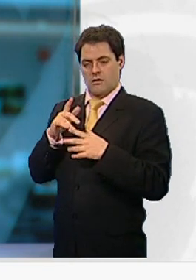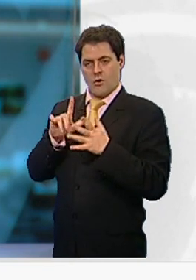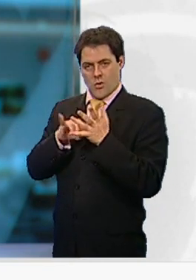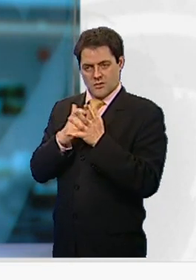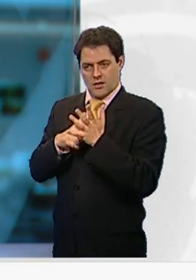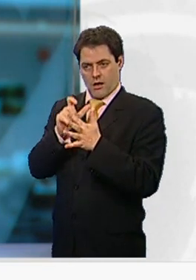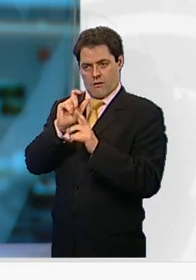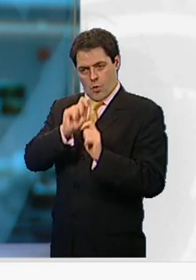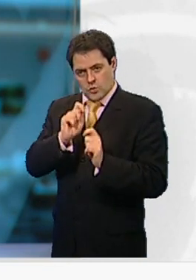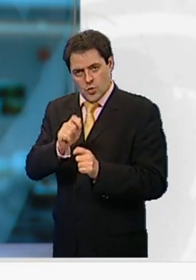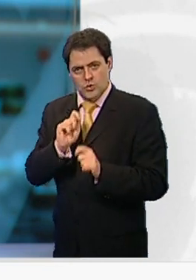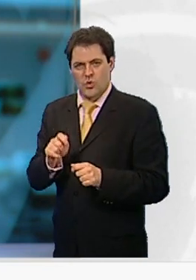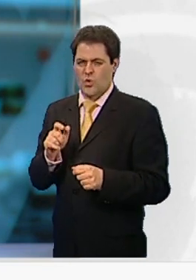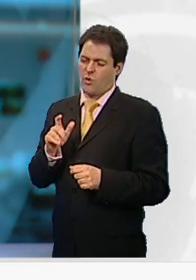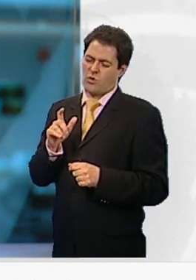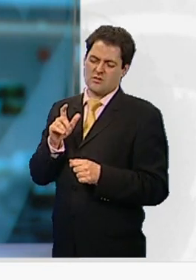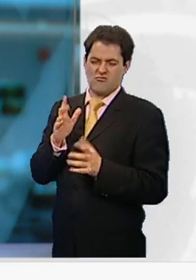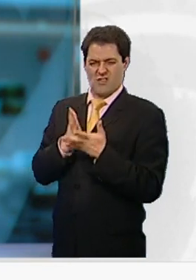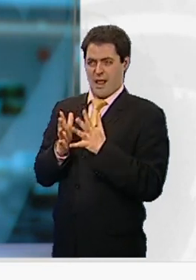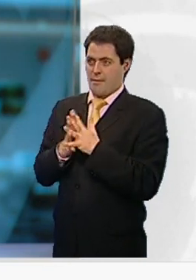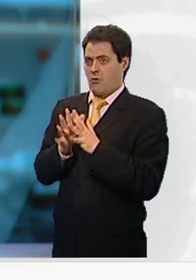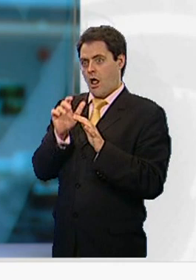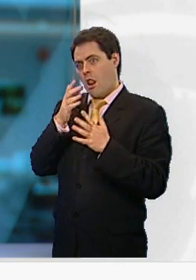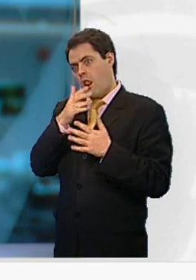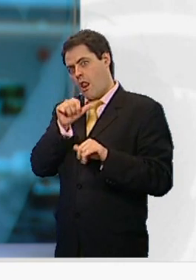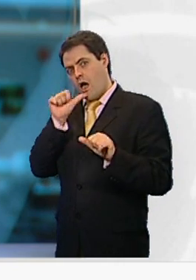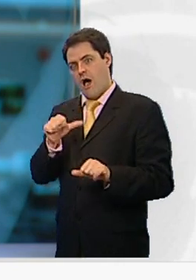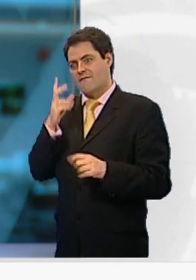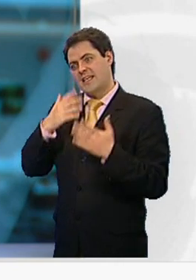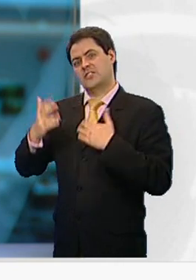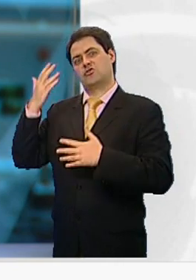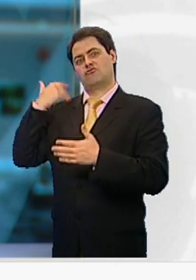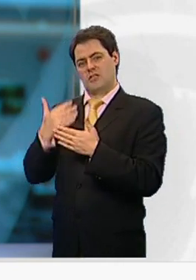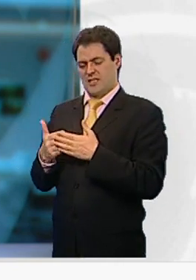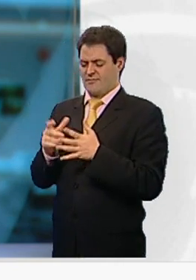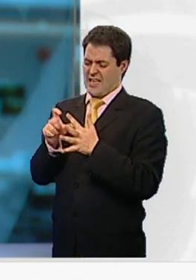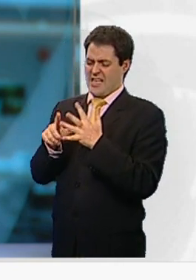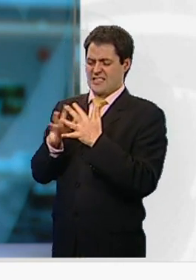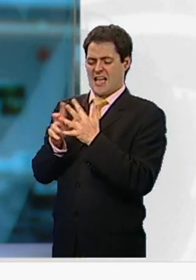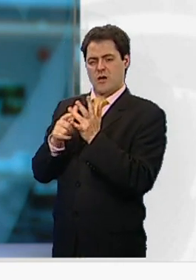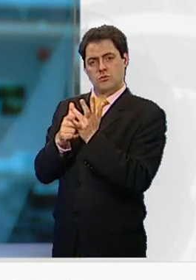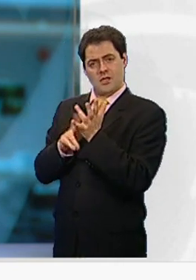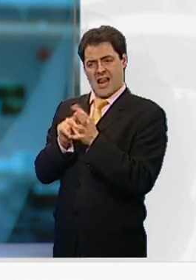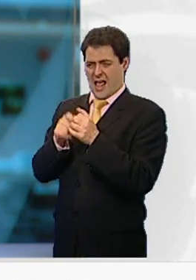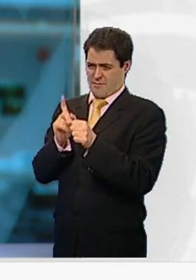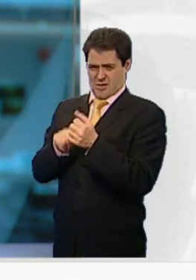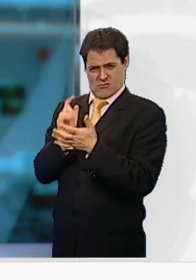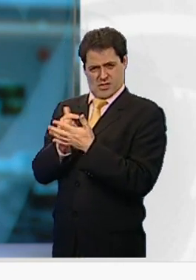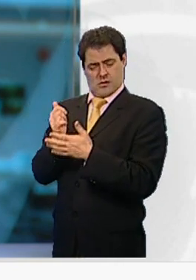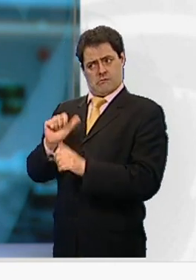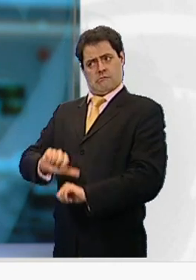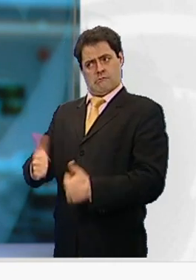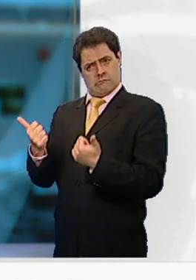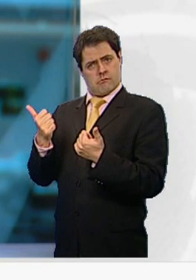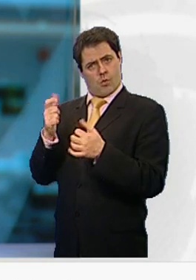dramas in things like the Oscars, for example, to see that they absolutely adore this kind of thing. And when you have a show like Downton Abbey, which is so successful and is so well